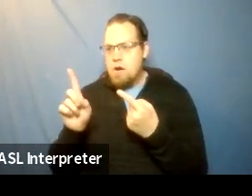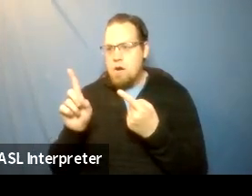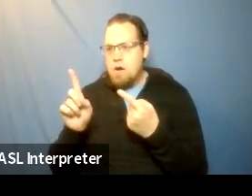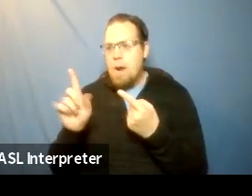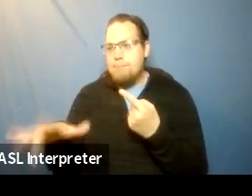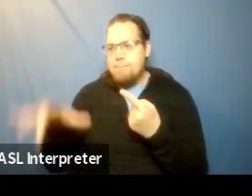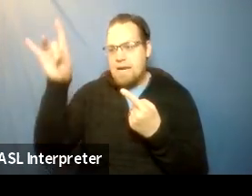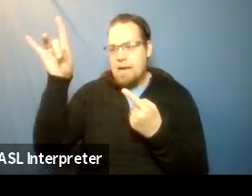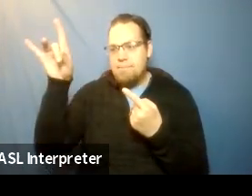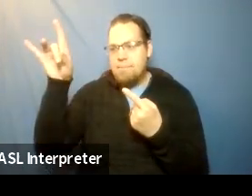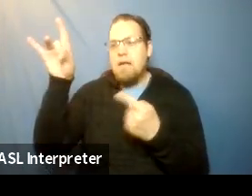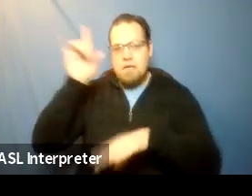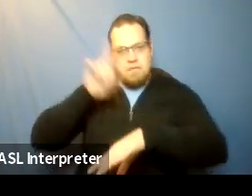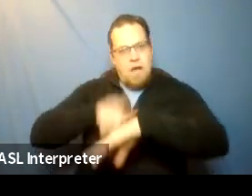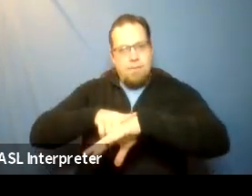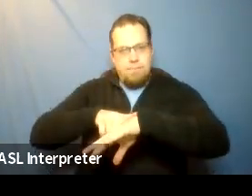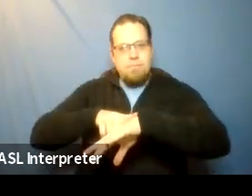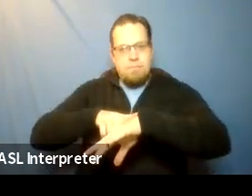pickup location and your time is.